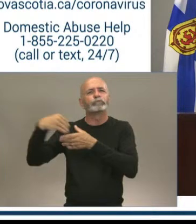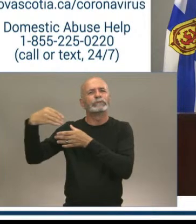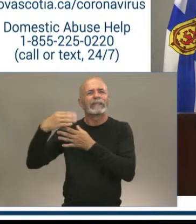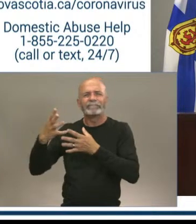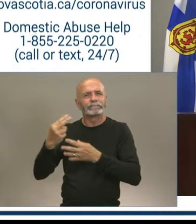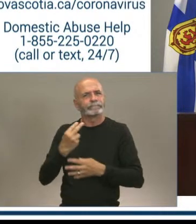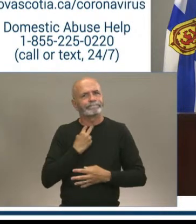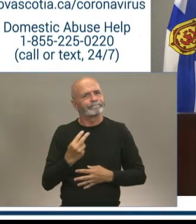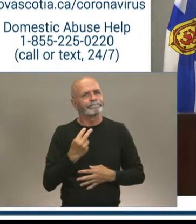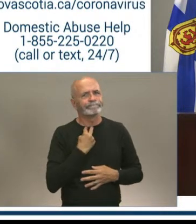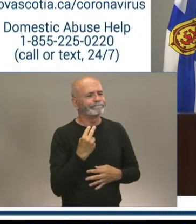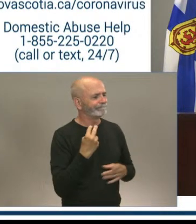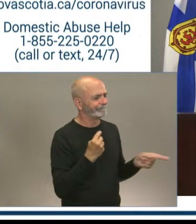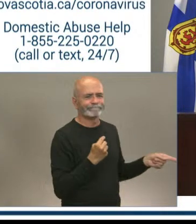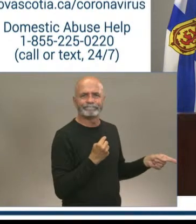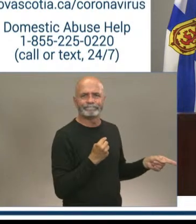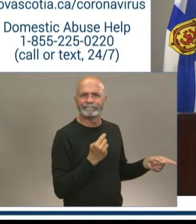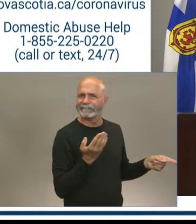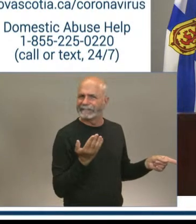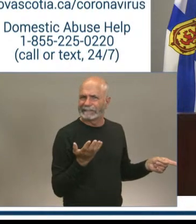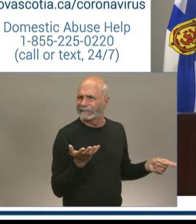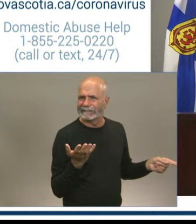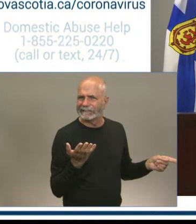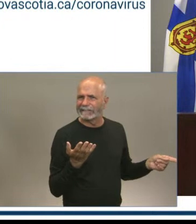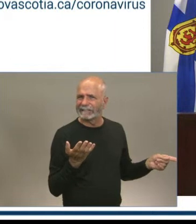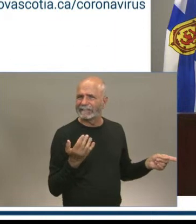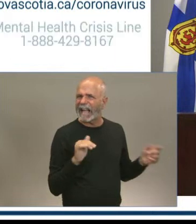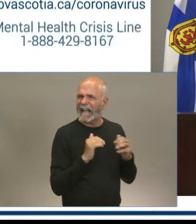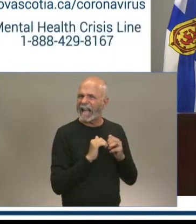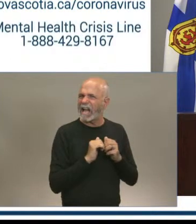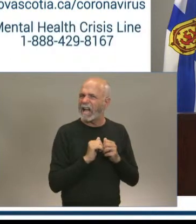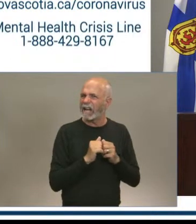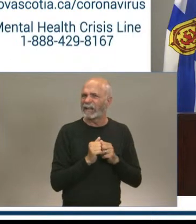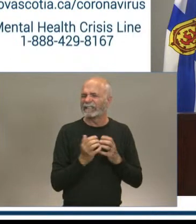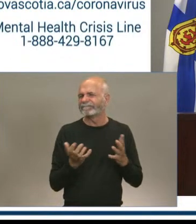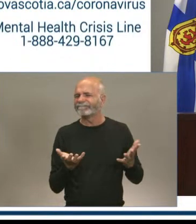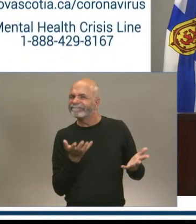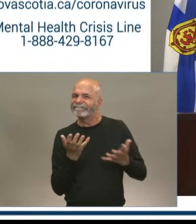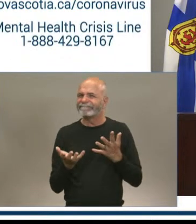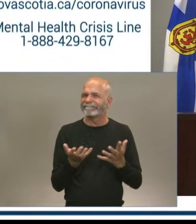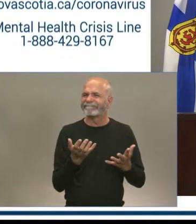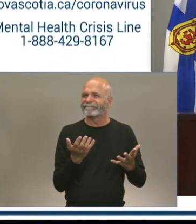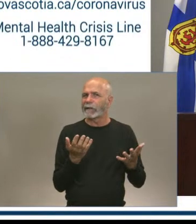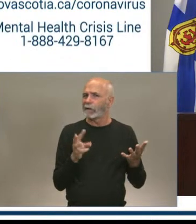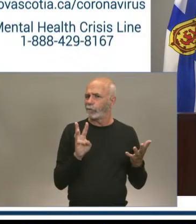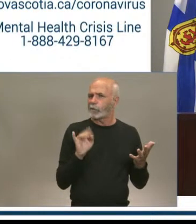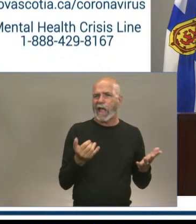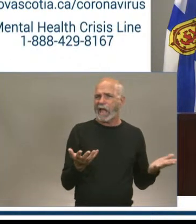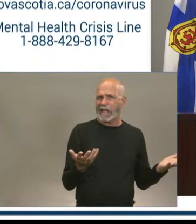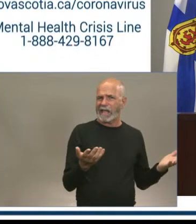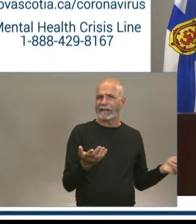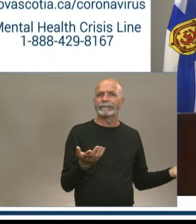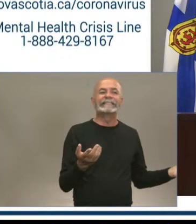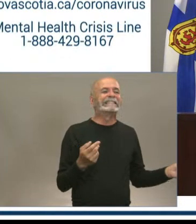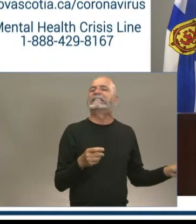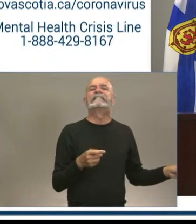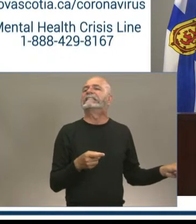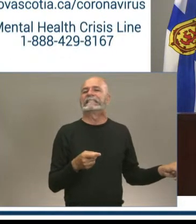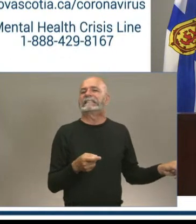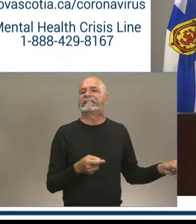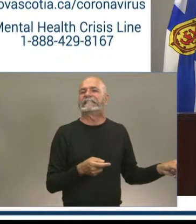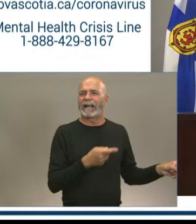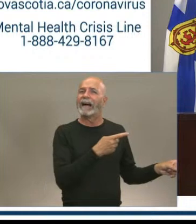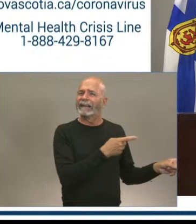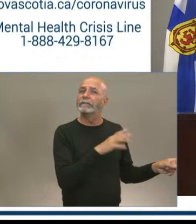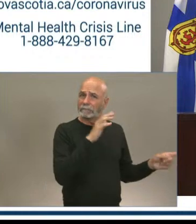be as free as they would like to be. And I'm just wondering, what justifies preventing these people, who many of whom have